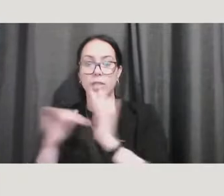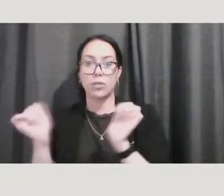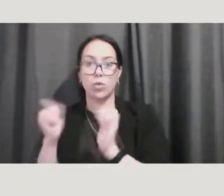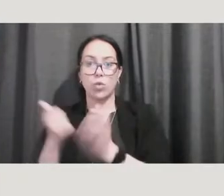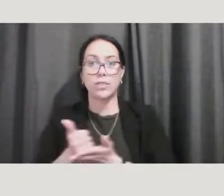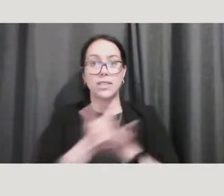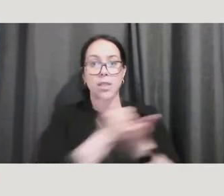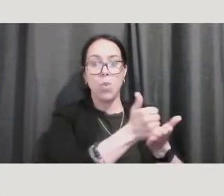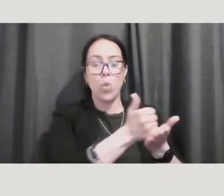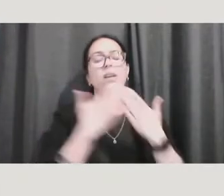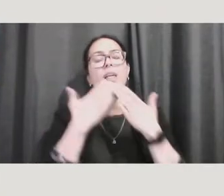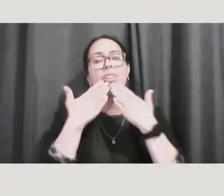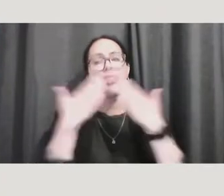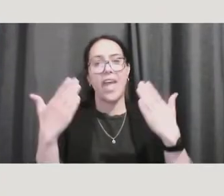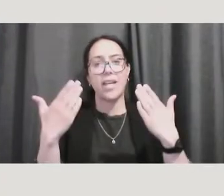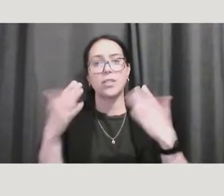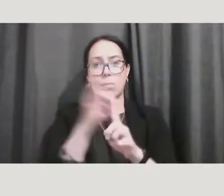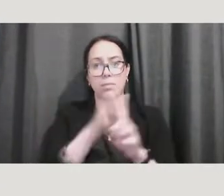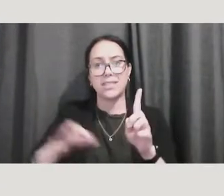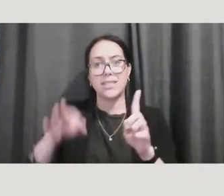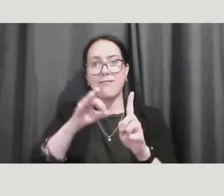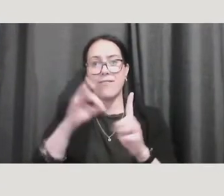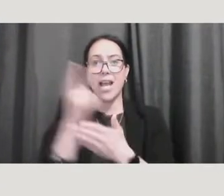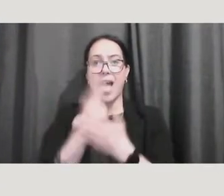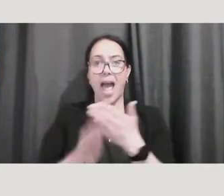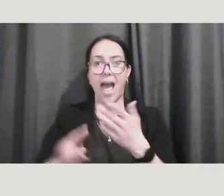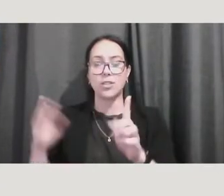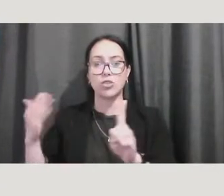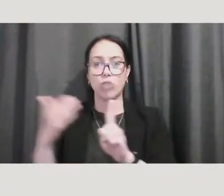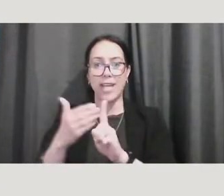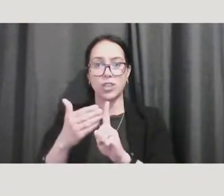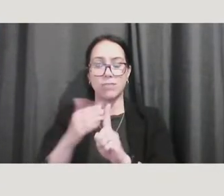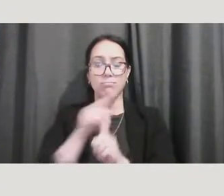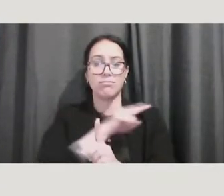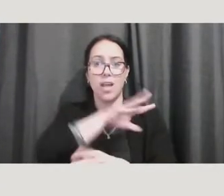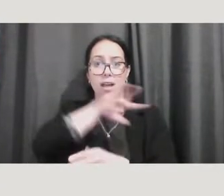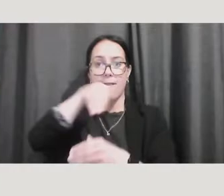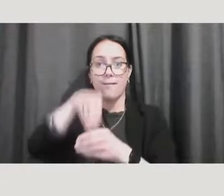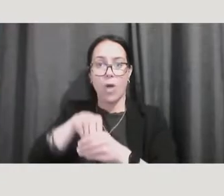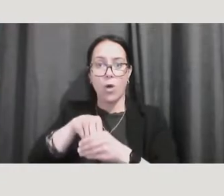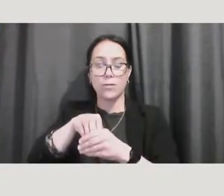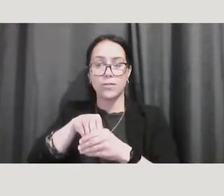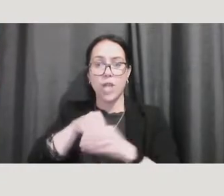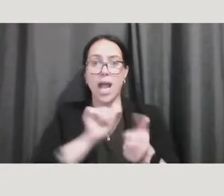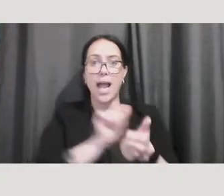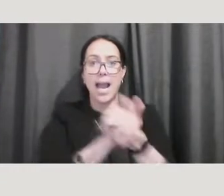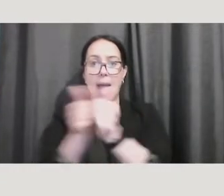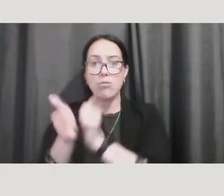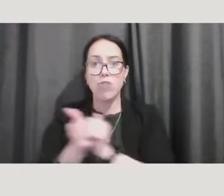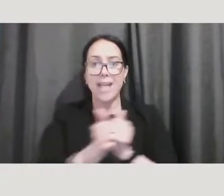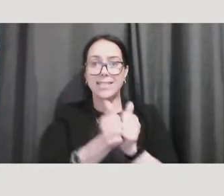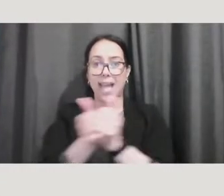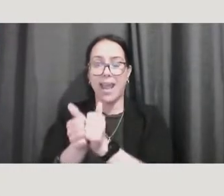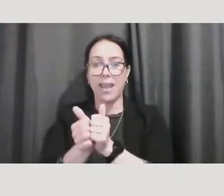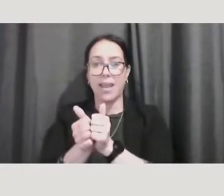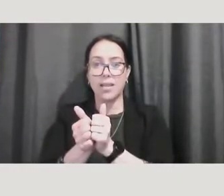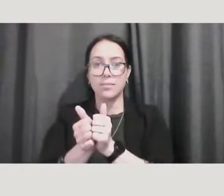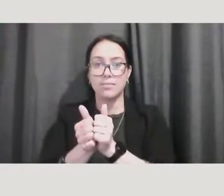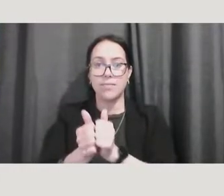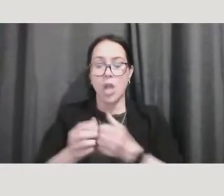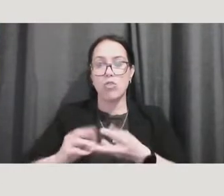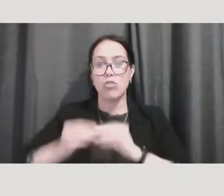strategy and they are involved in collaborating and creating more opportunities for themselves going forward